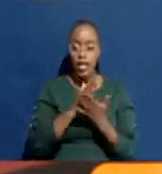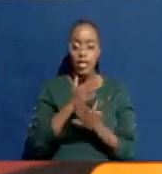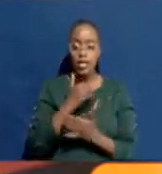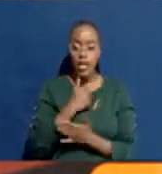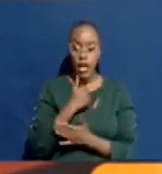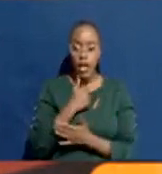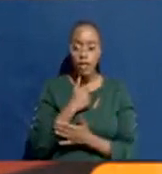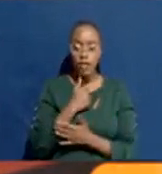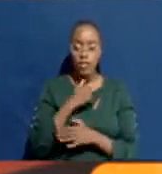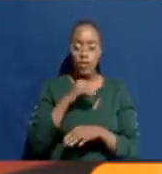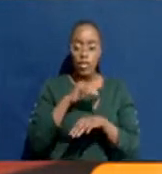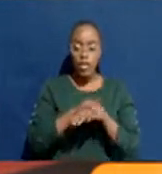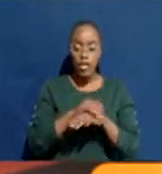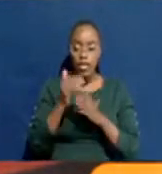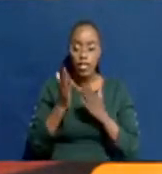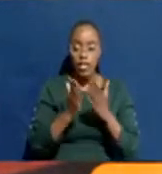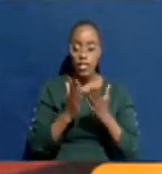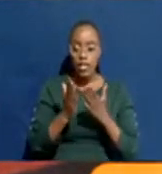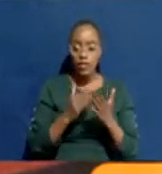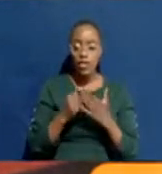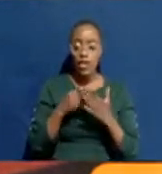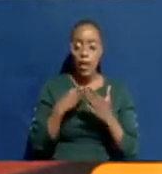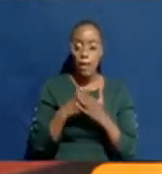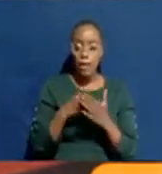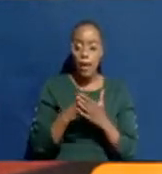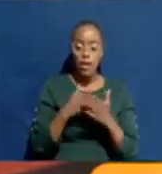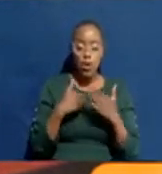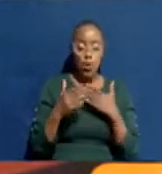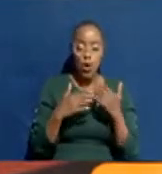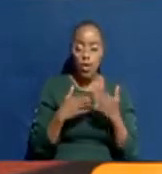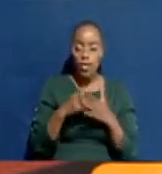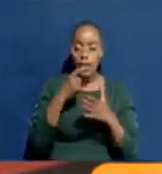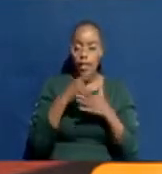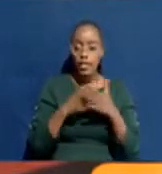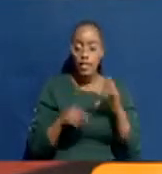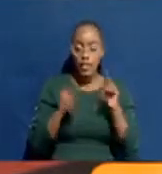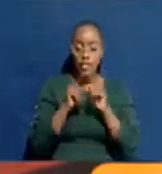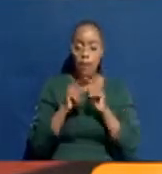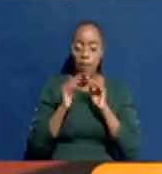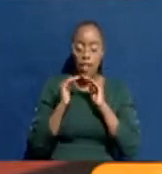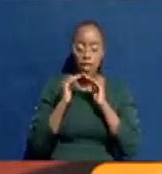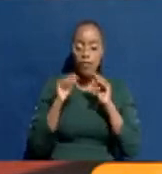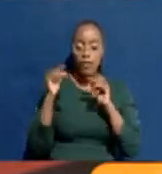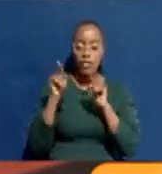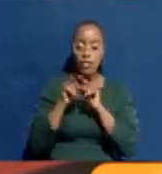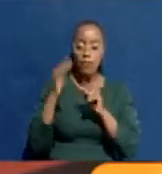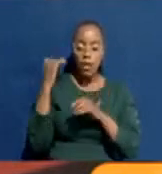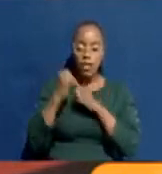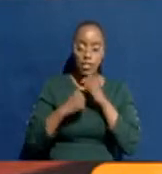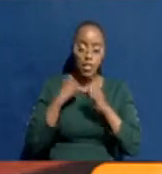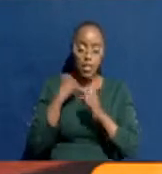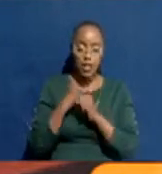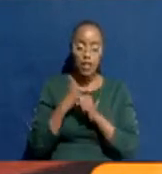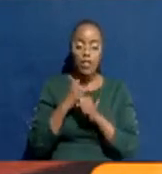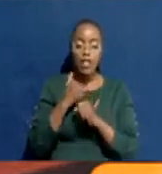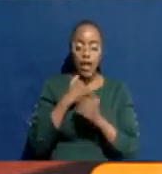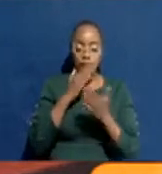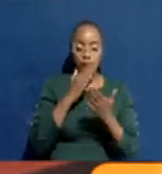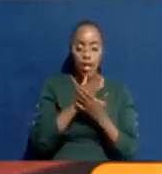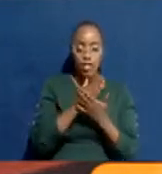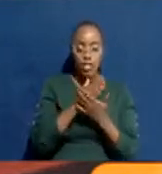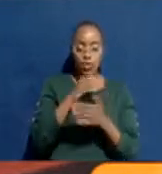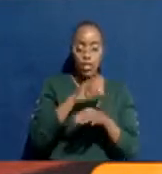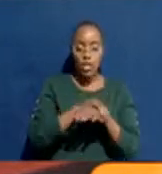to receive the services for the amount, even if the taxation remained at the same level as last year. They have a right to get those services.